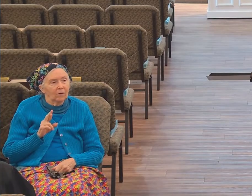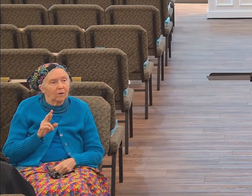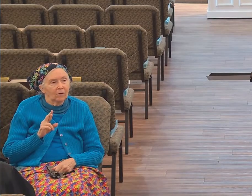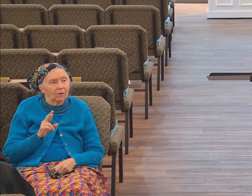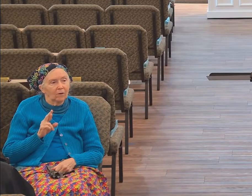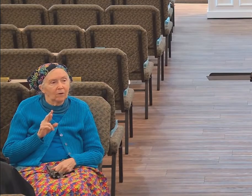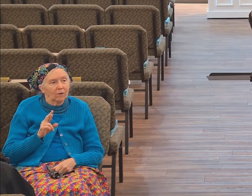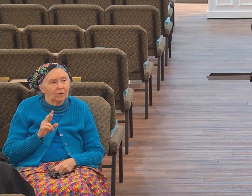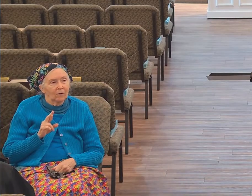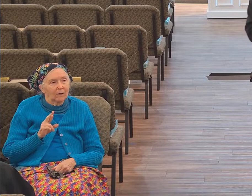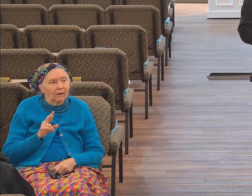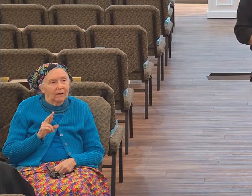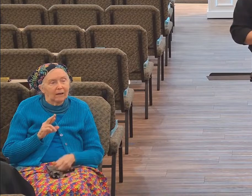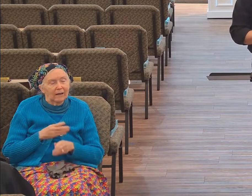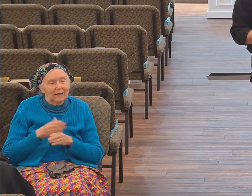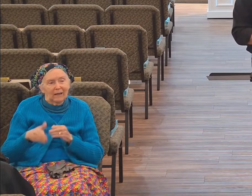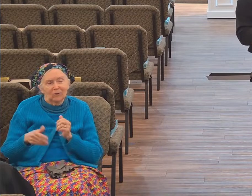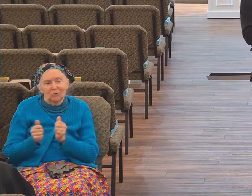Ends with an L.